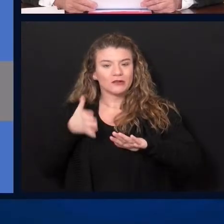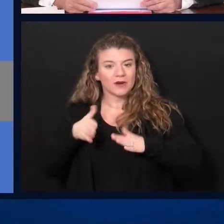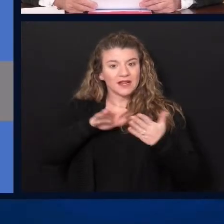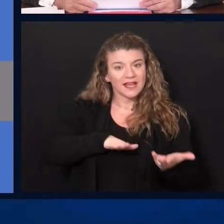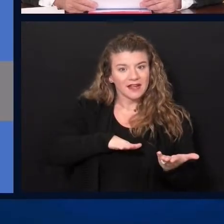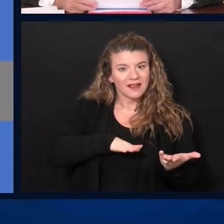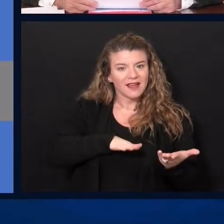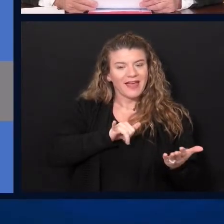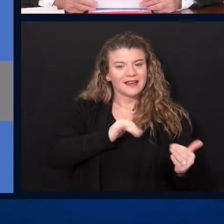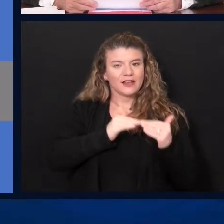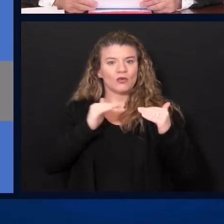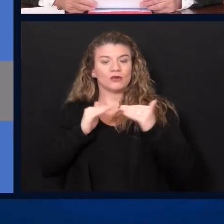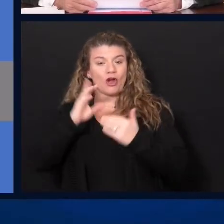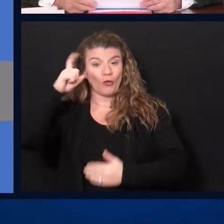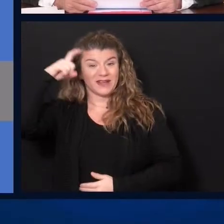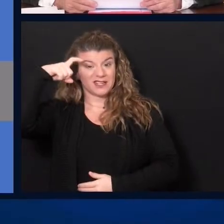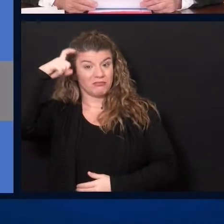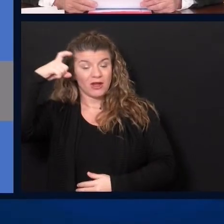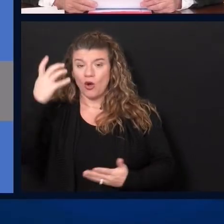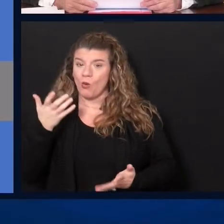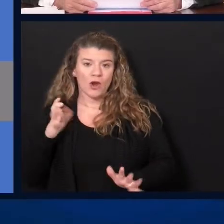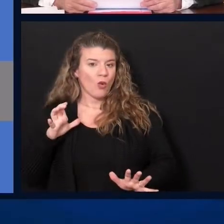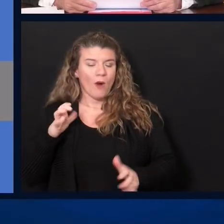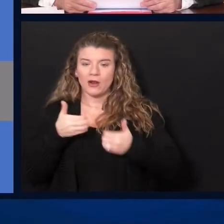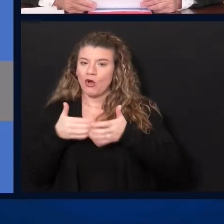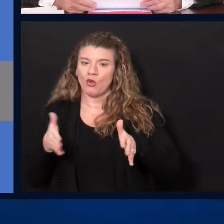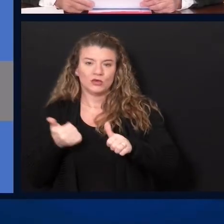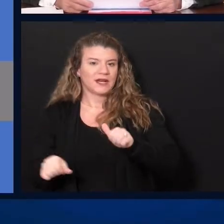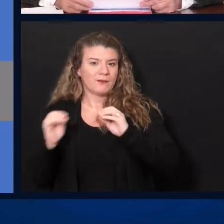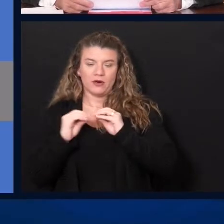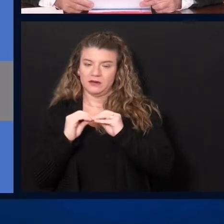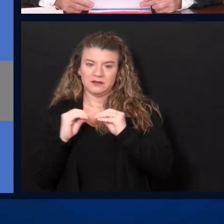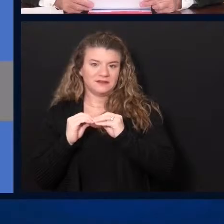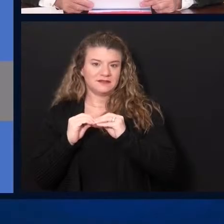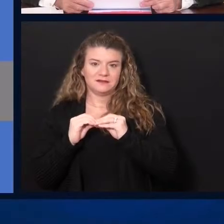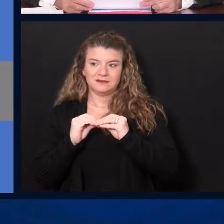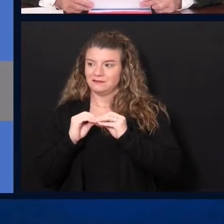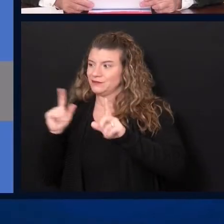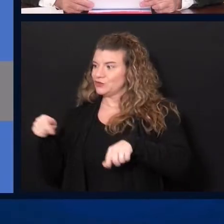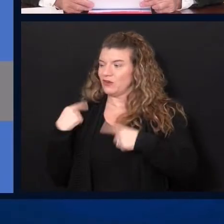wisdom in this state, and we've lost way too many.